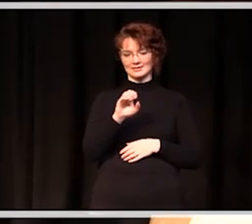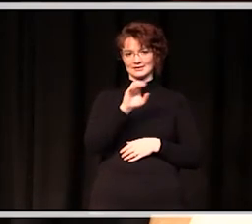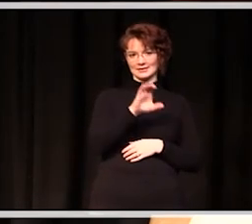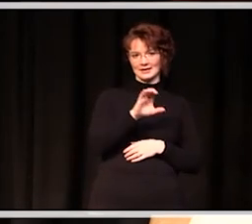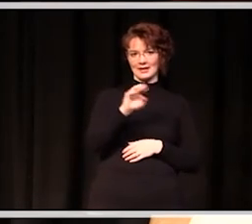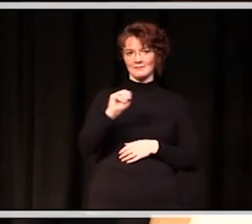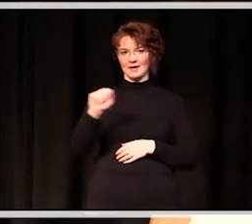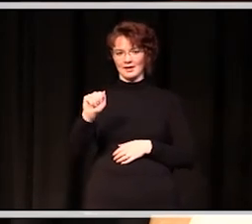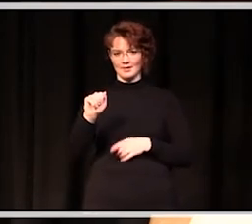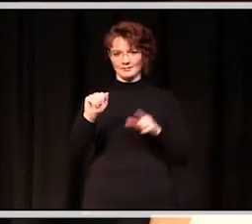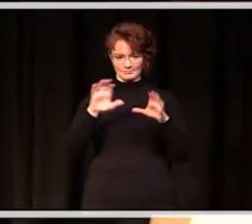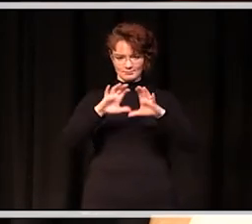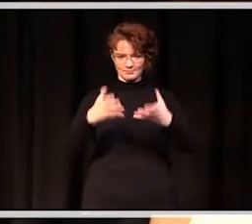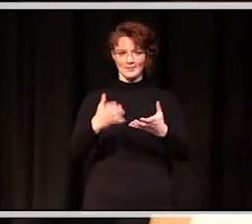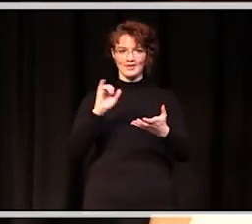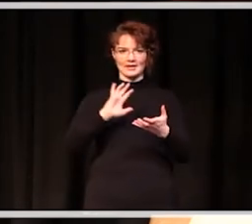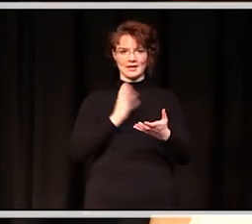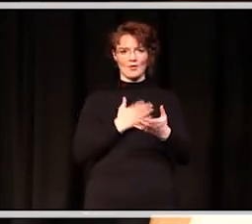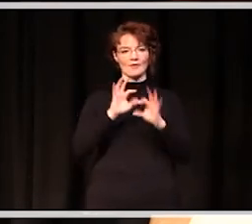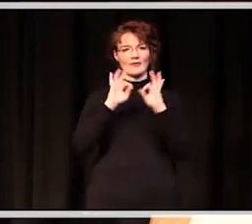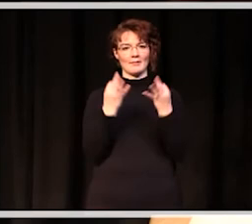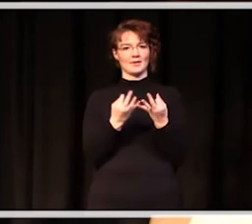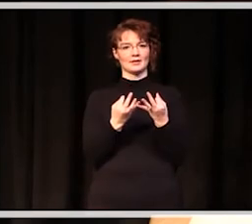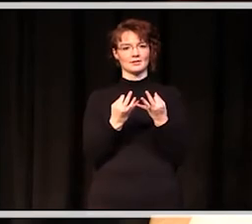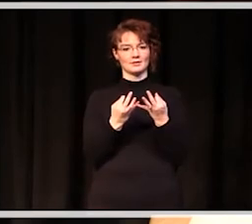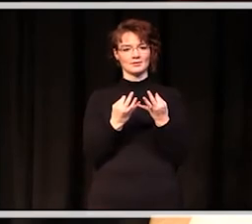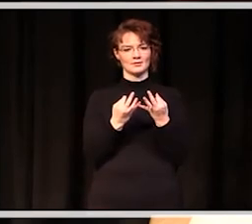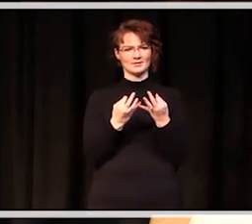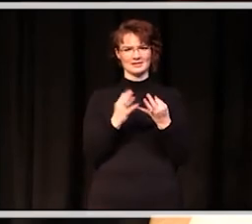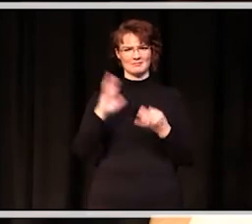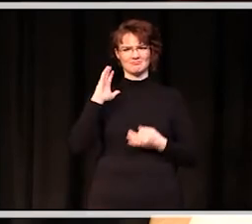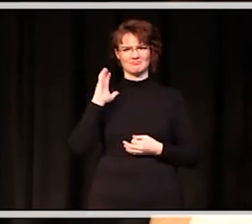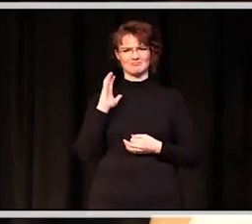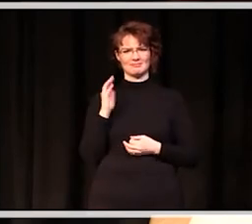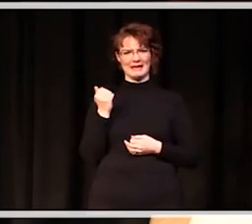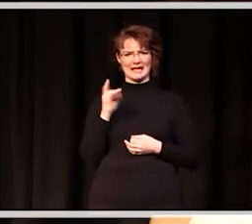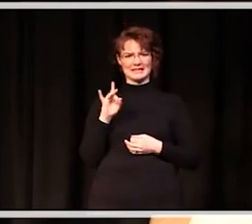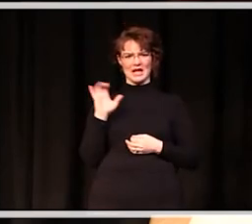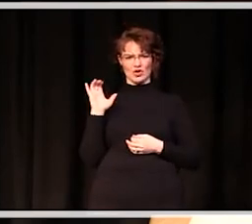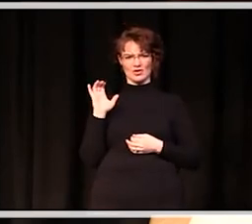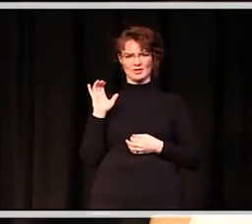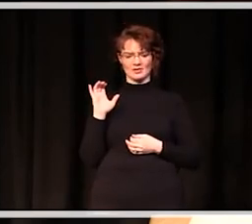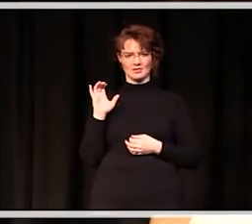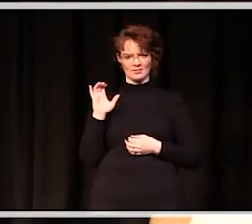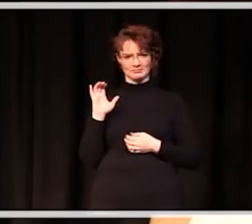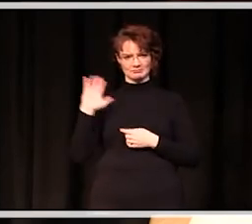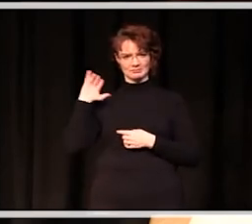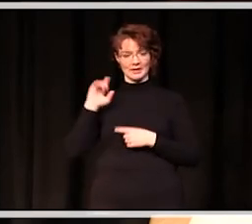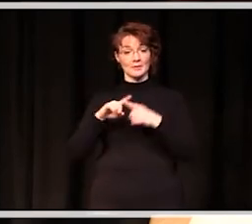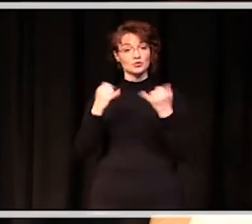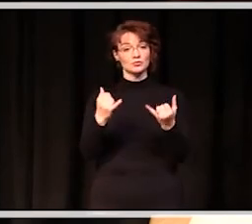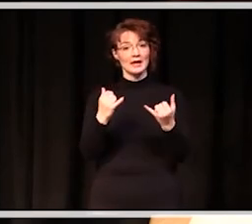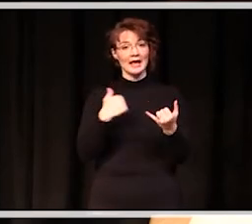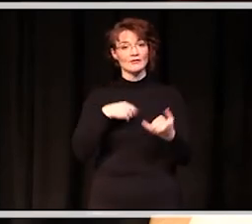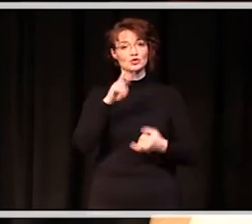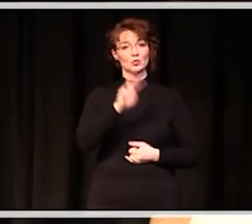That's our family. And this is late 1800s. Do you know that today there